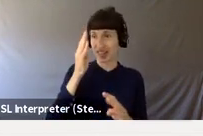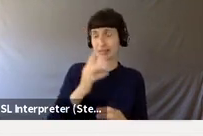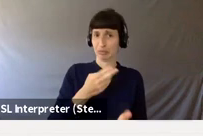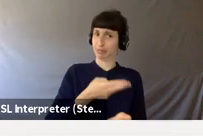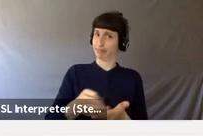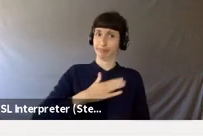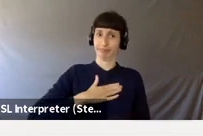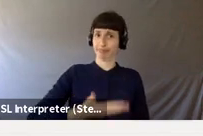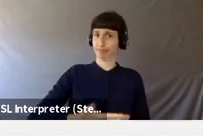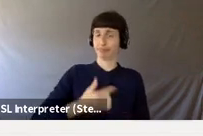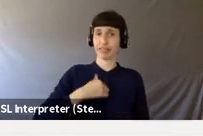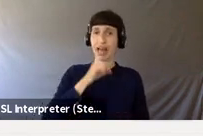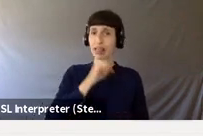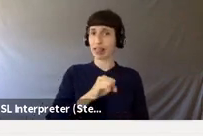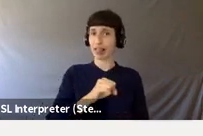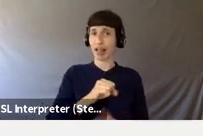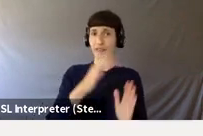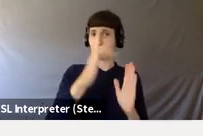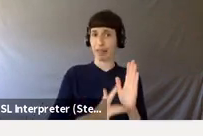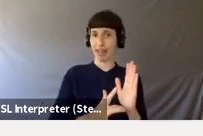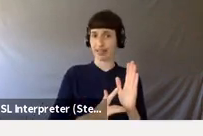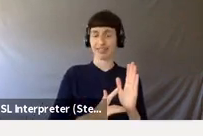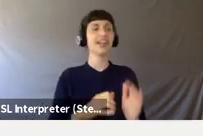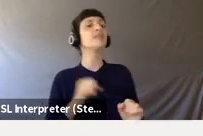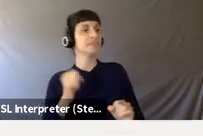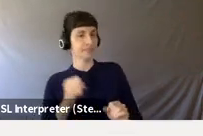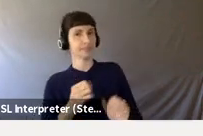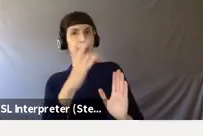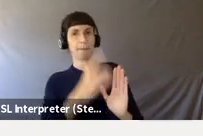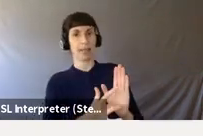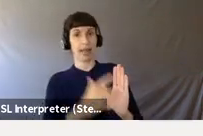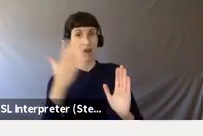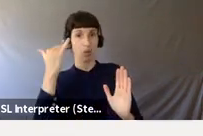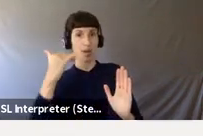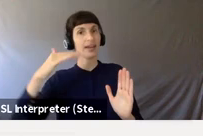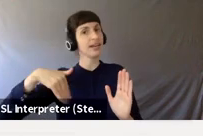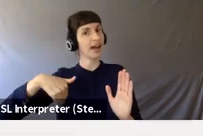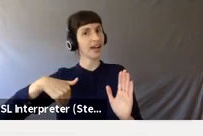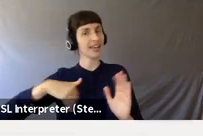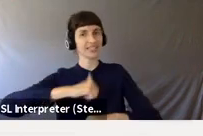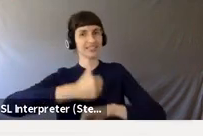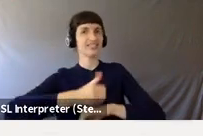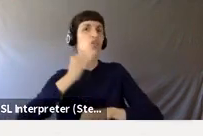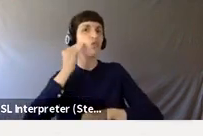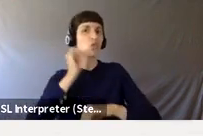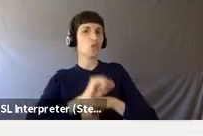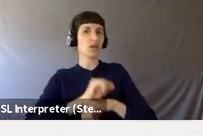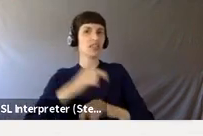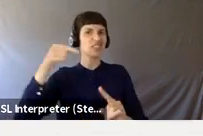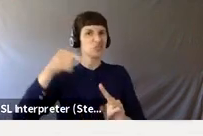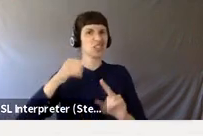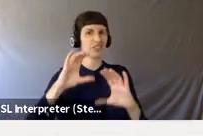love a blank slate? Yes, we have a blank slate because we haven't created any assignments in this class. We have